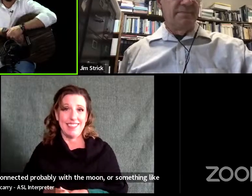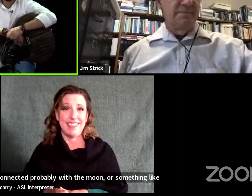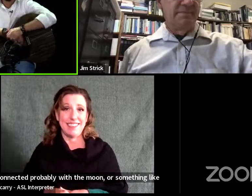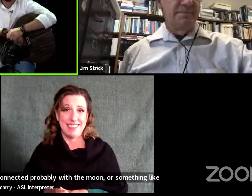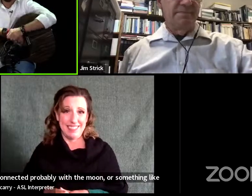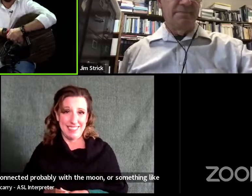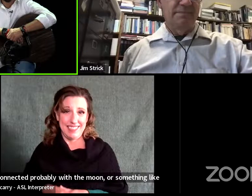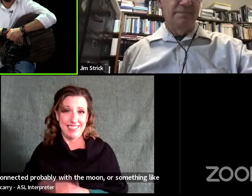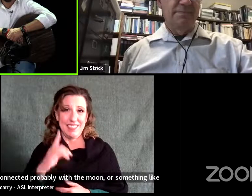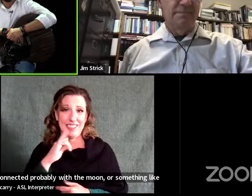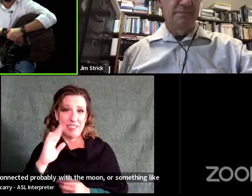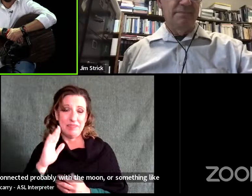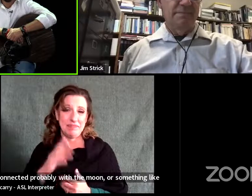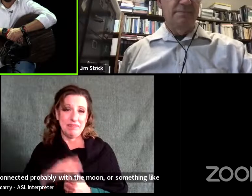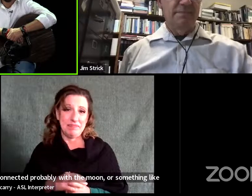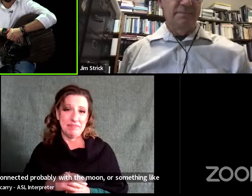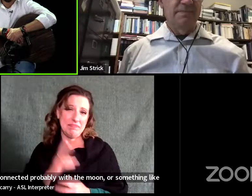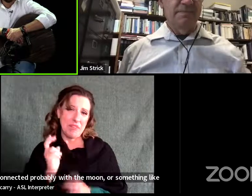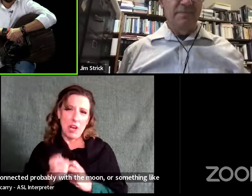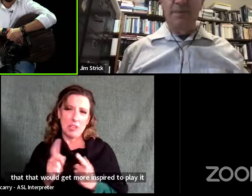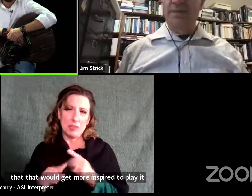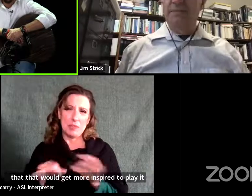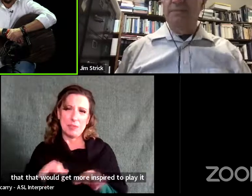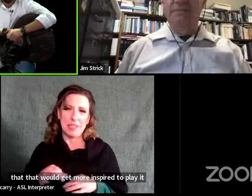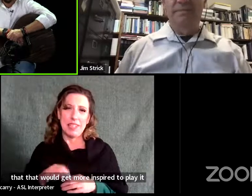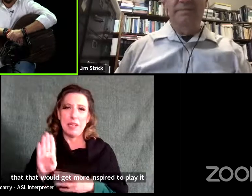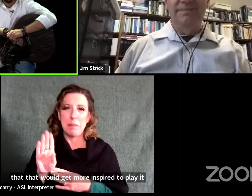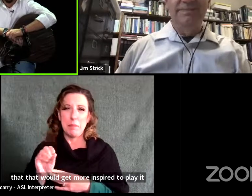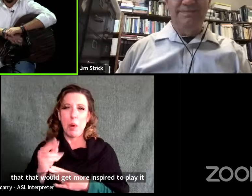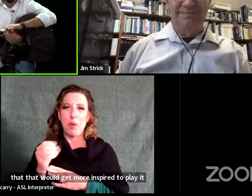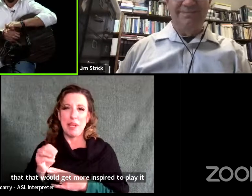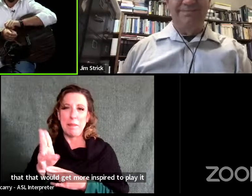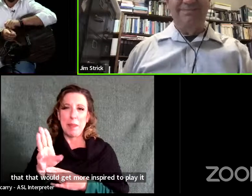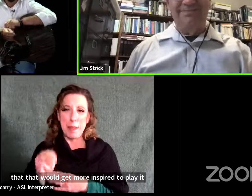it. Yeah. Like Bohemian.